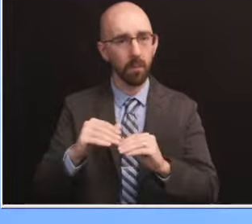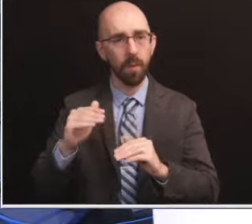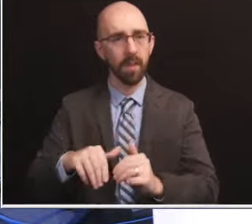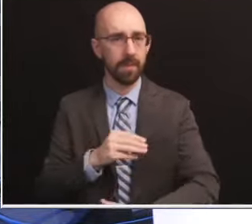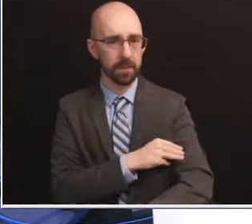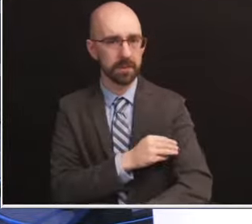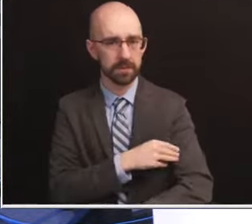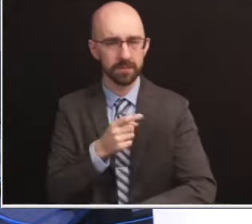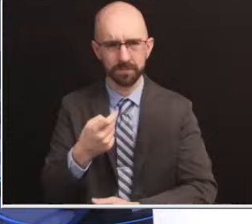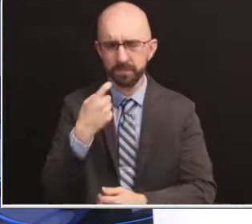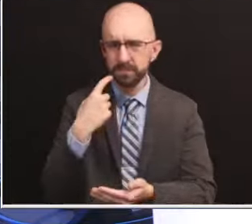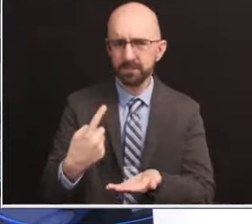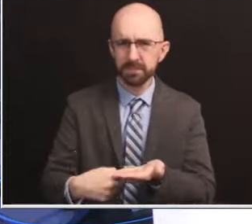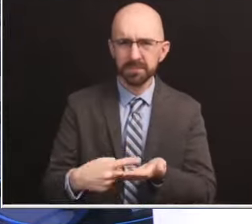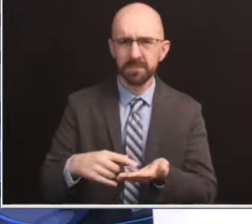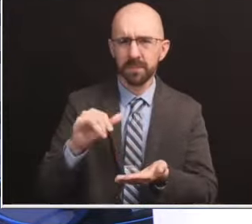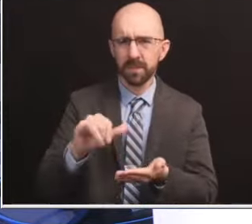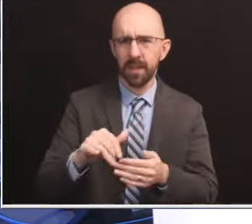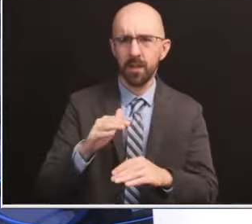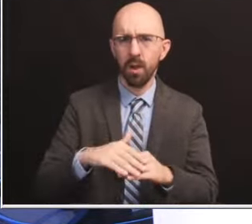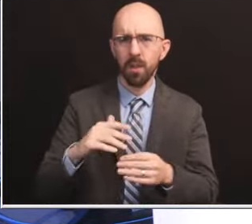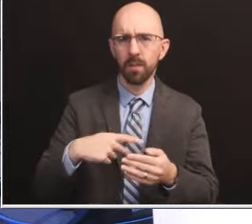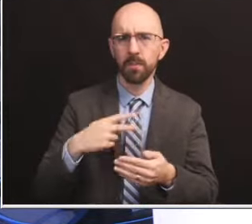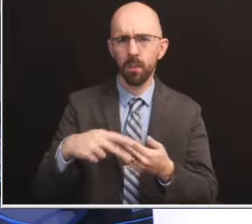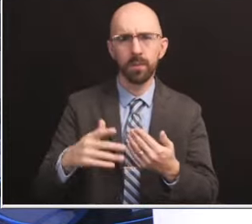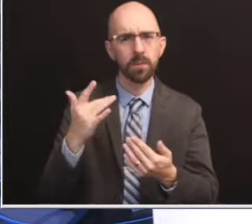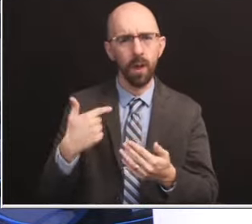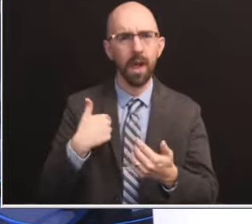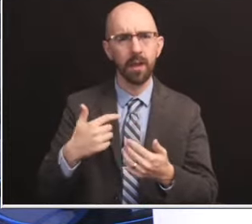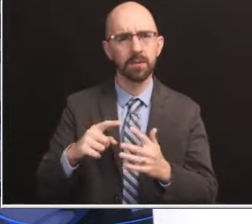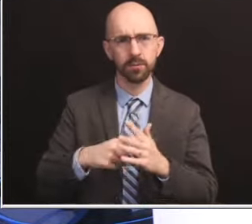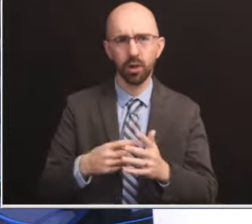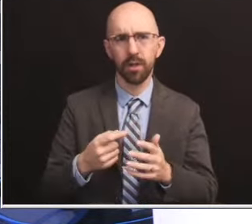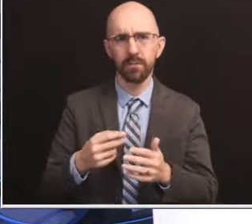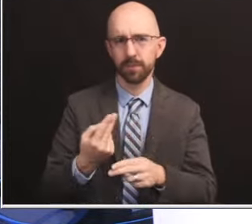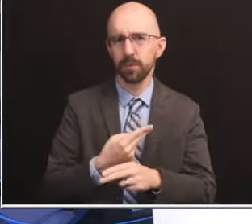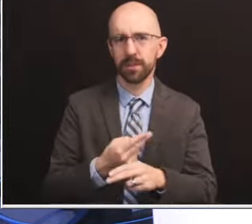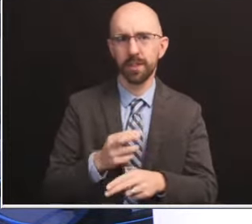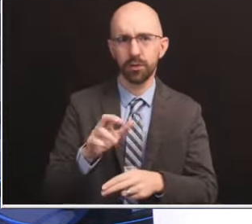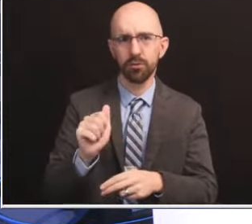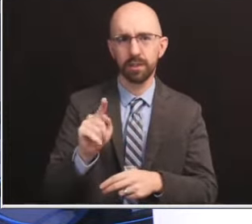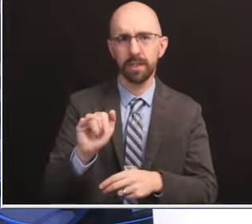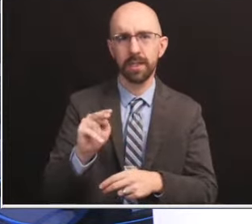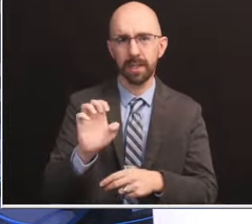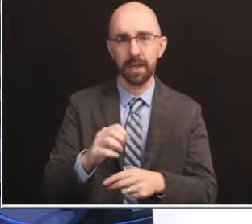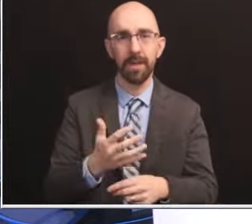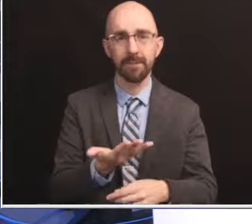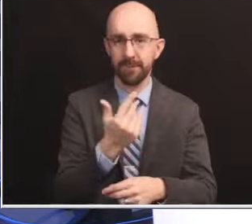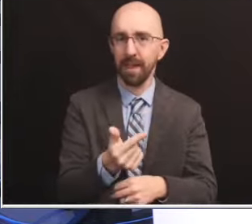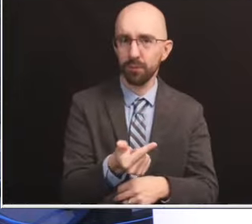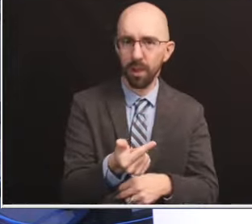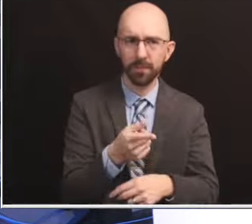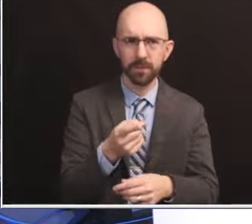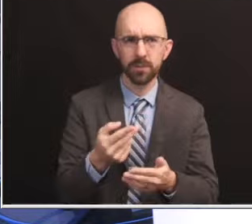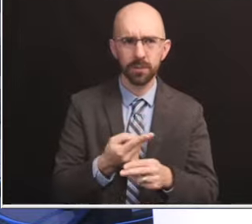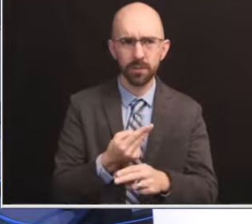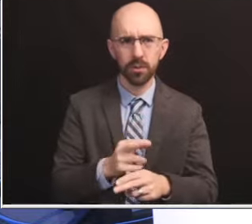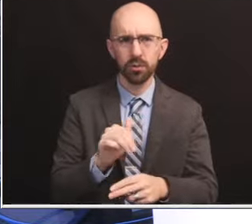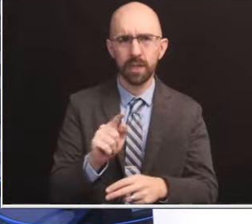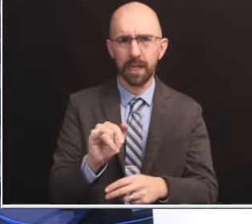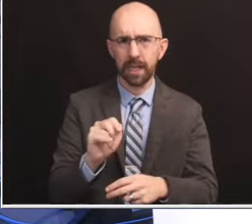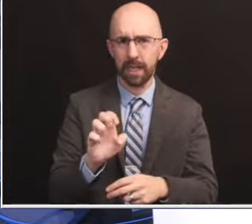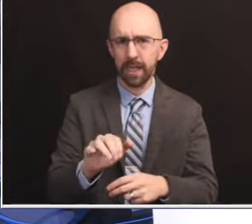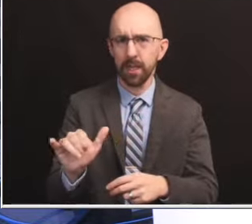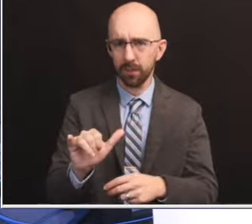talked about it on one of our programs, and that's why I started taking creatine. The 5 grams of it. Do you take creatine too? I did just